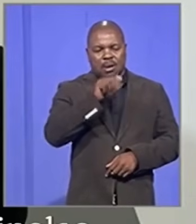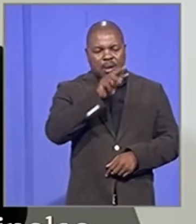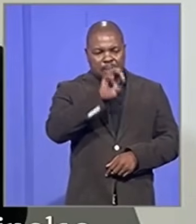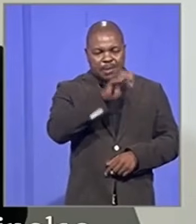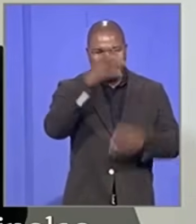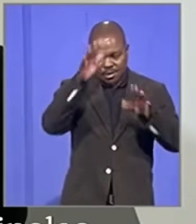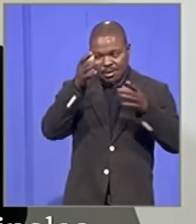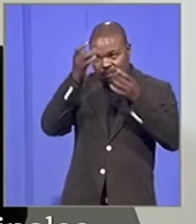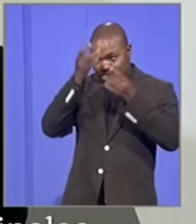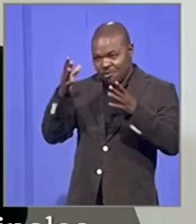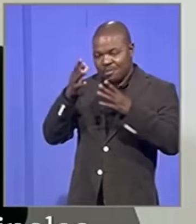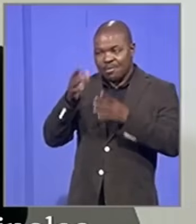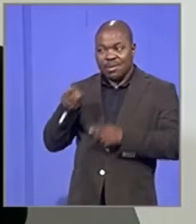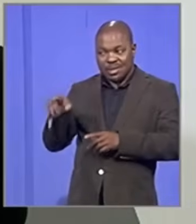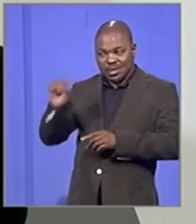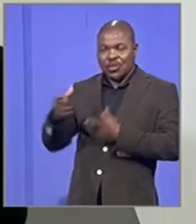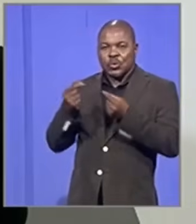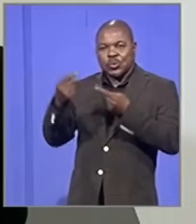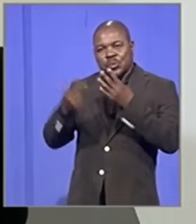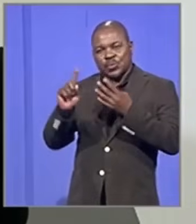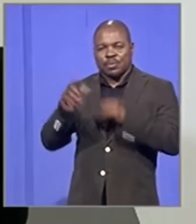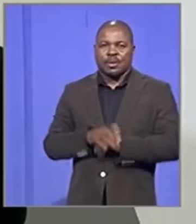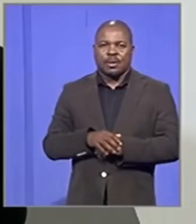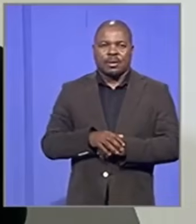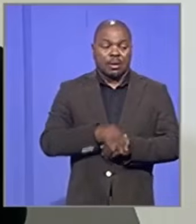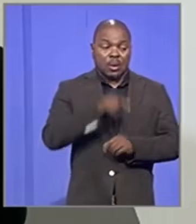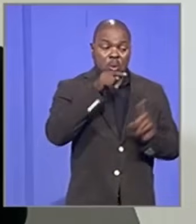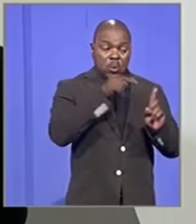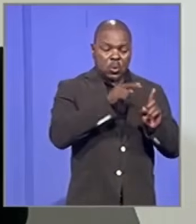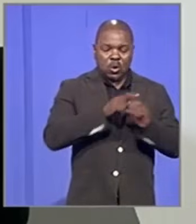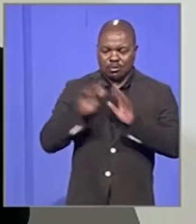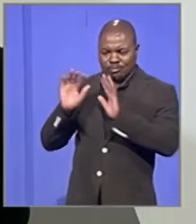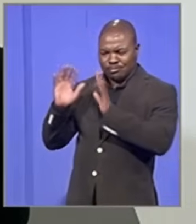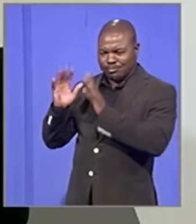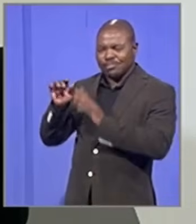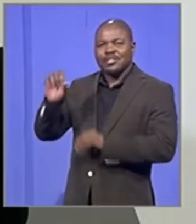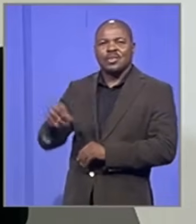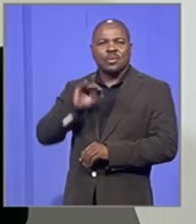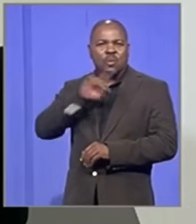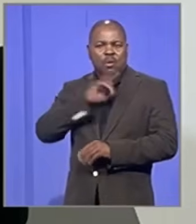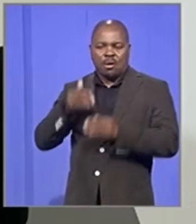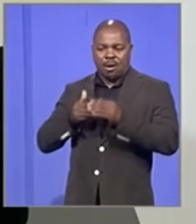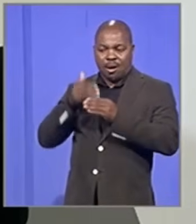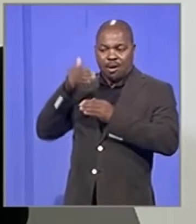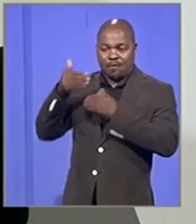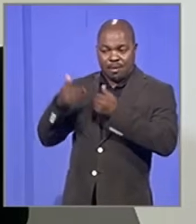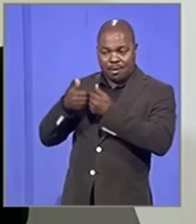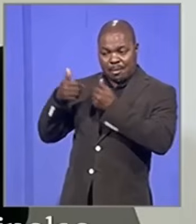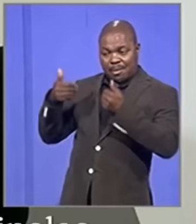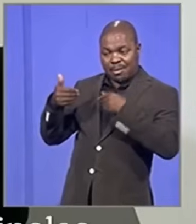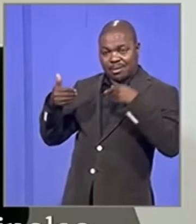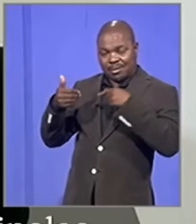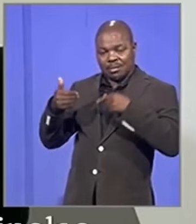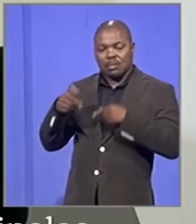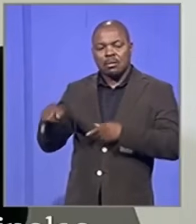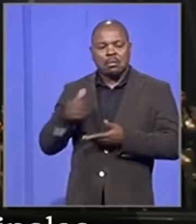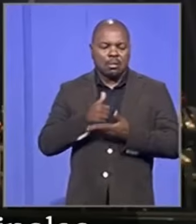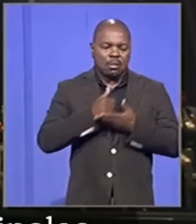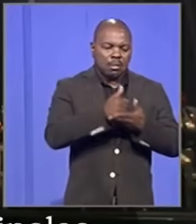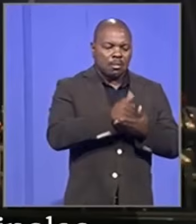today, applauding the help that South Africa post-apartheid gave to